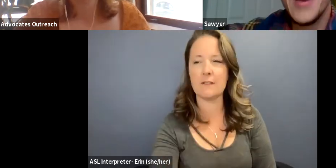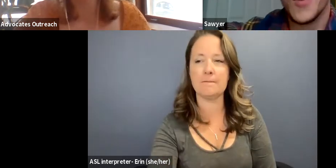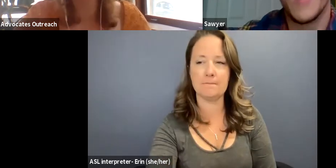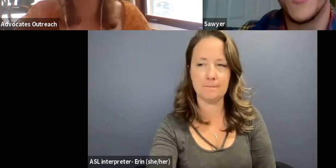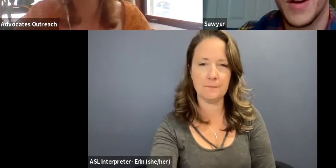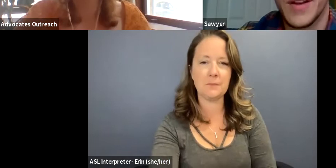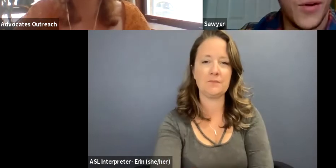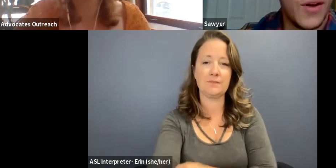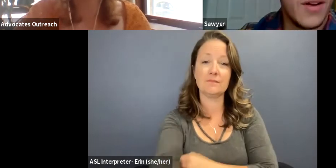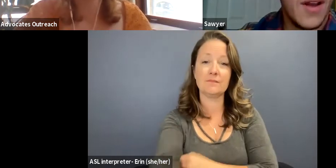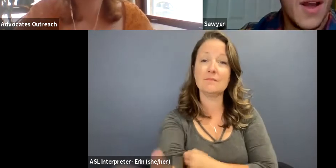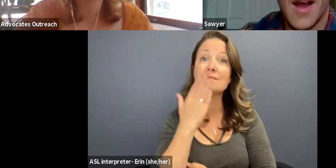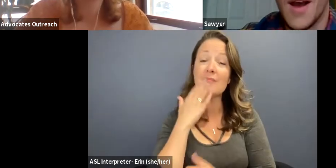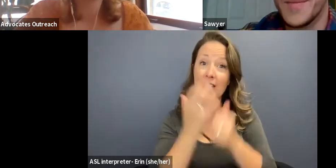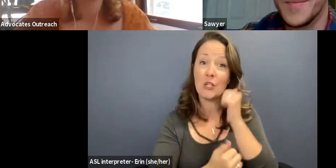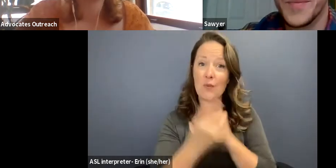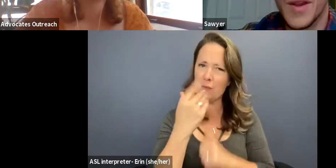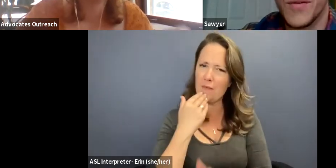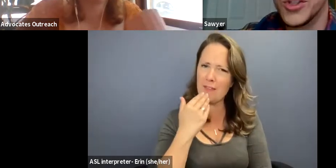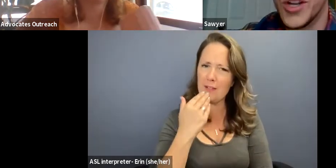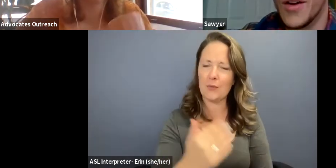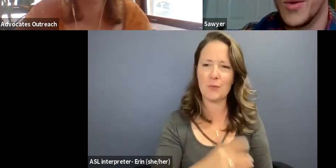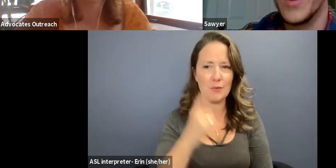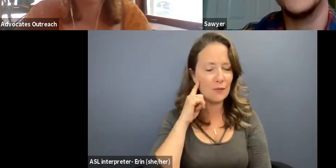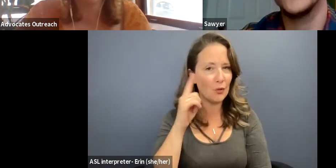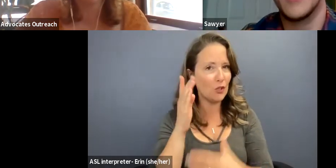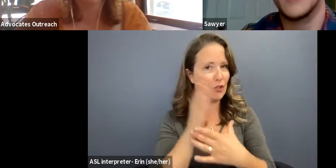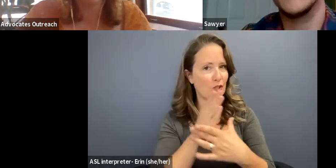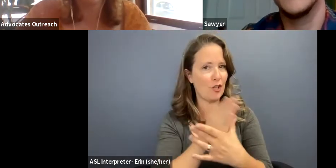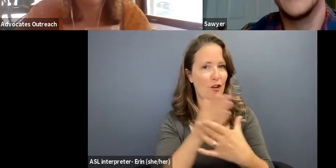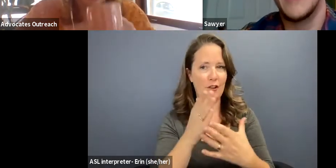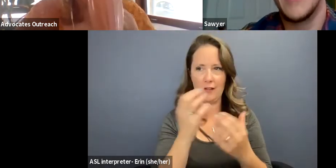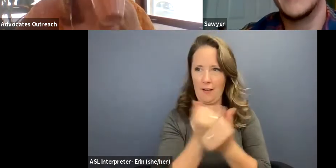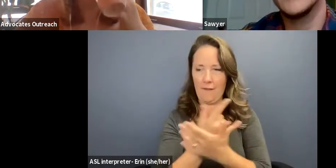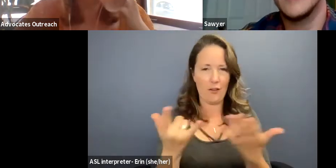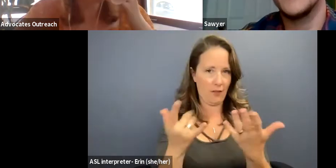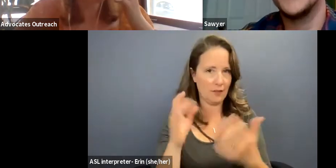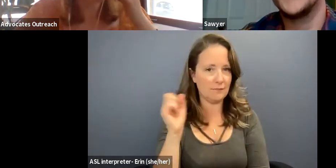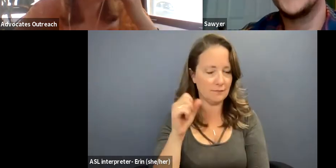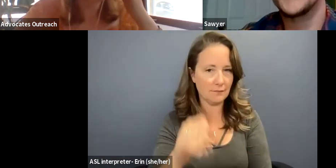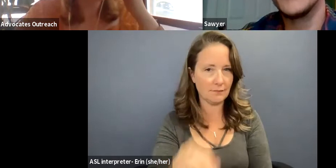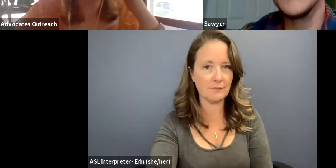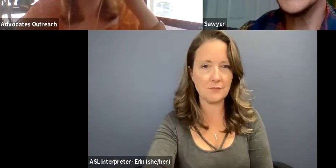it. Yeah, masturbation or self-pleasure is a sin.